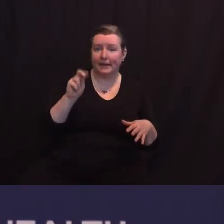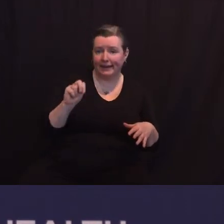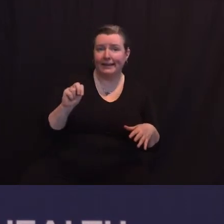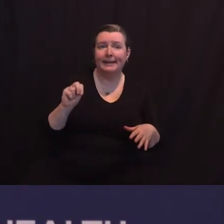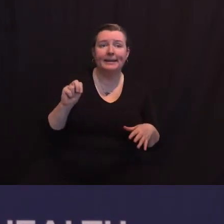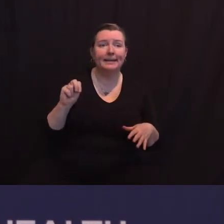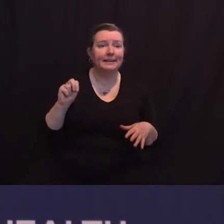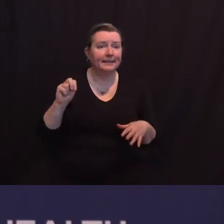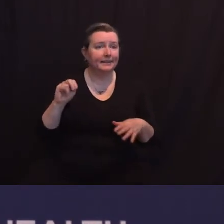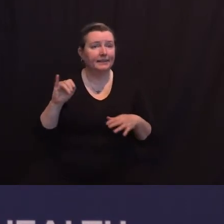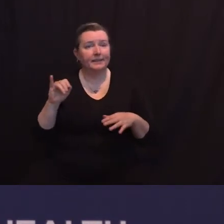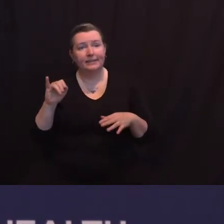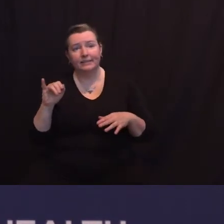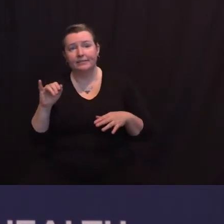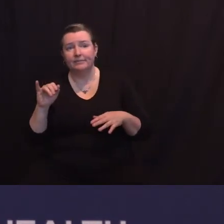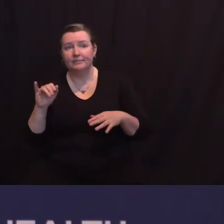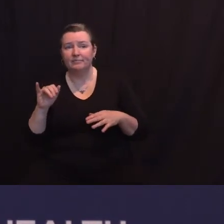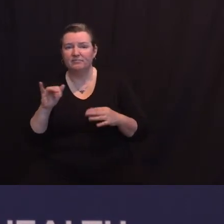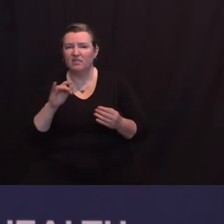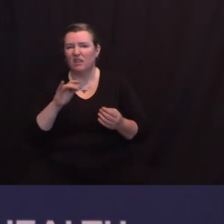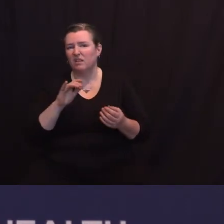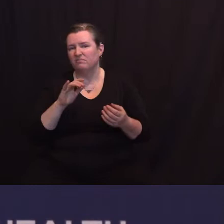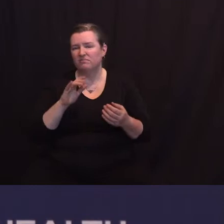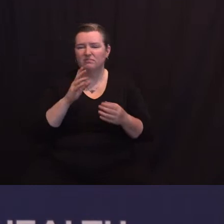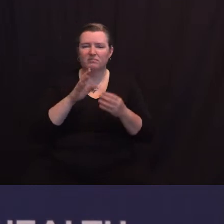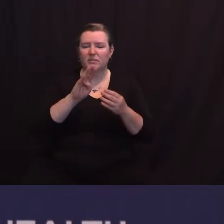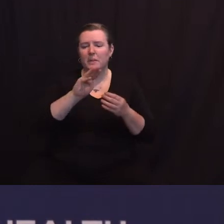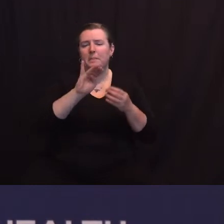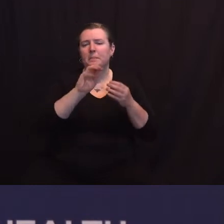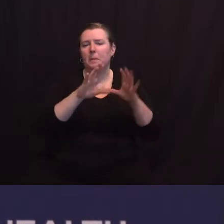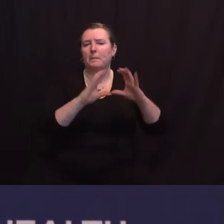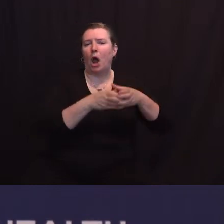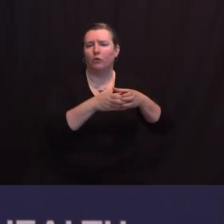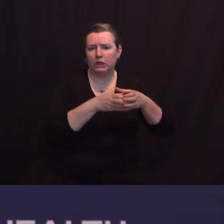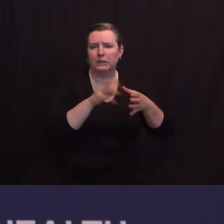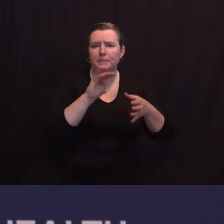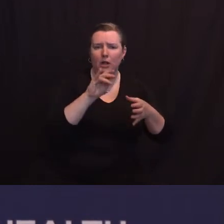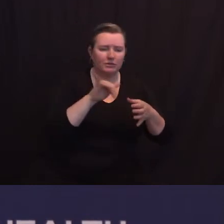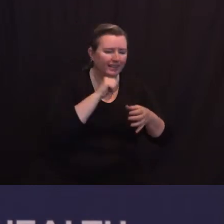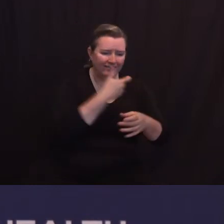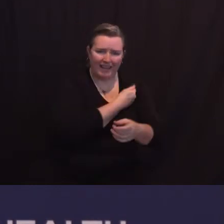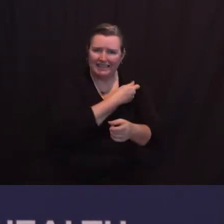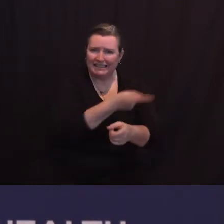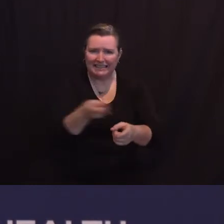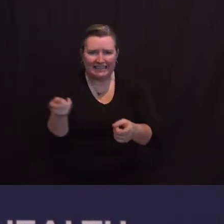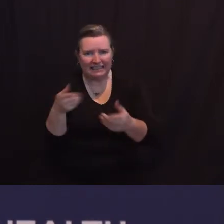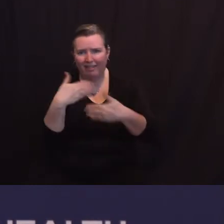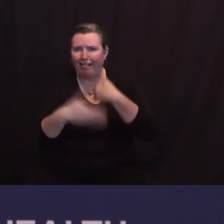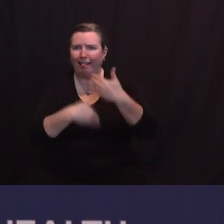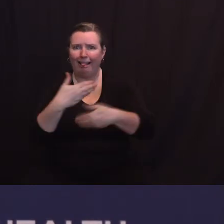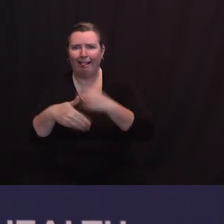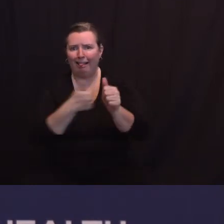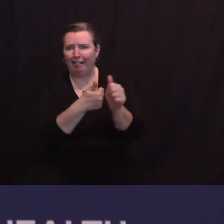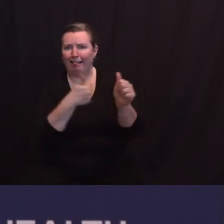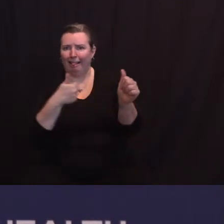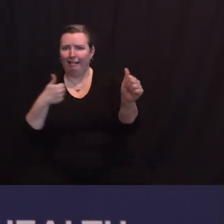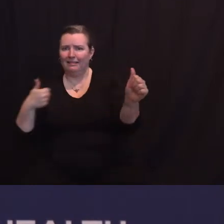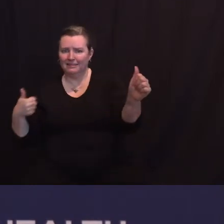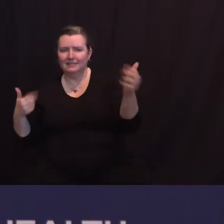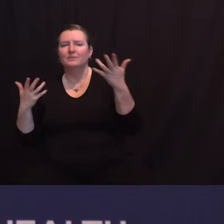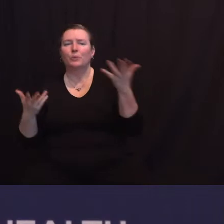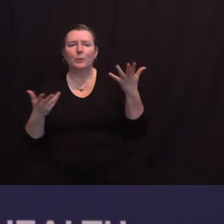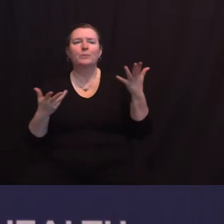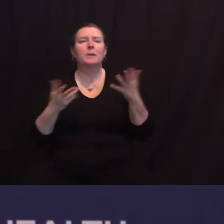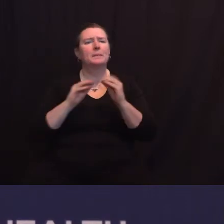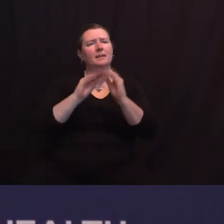and detail how much of a role J&J will play in that? And can you clarify your comments just earlier now? You said that, I think you said that the